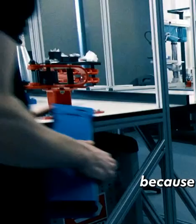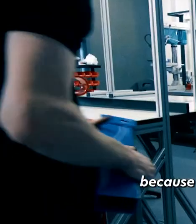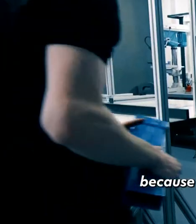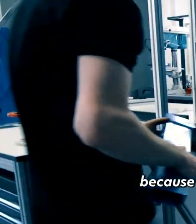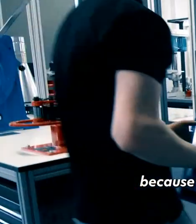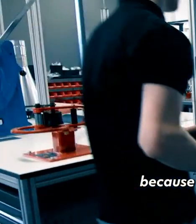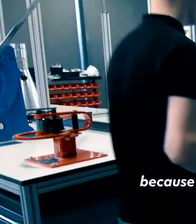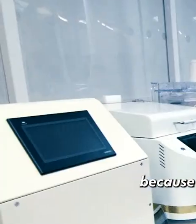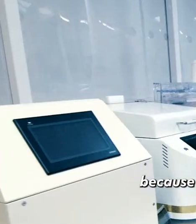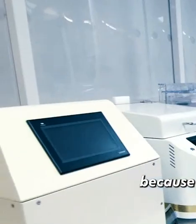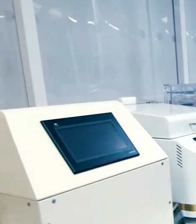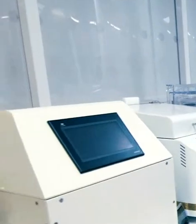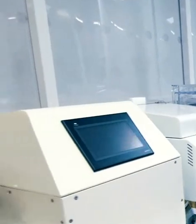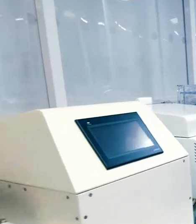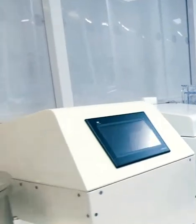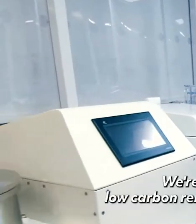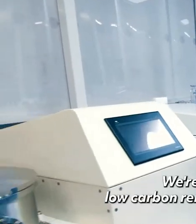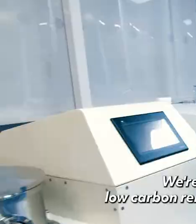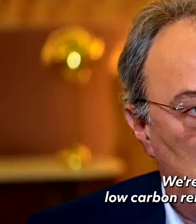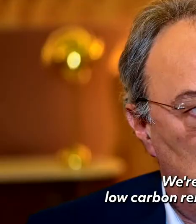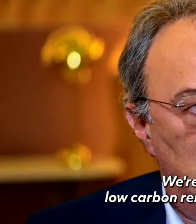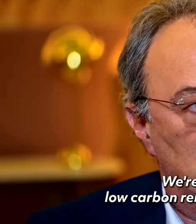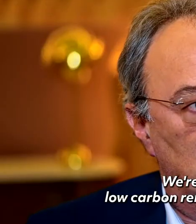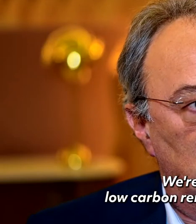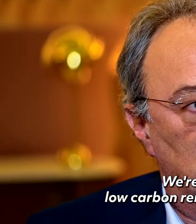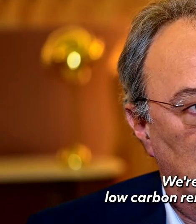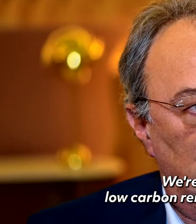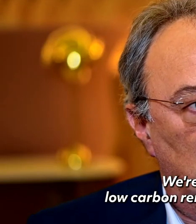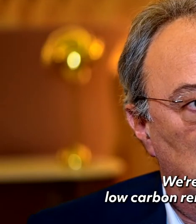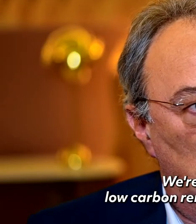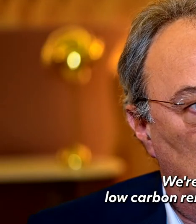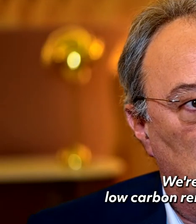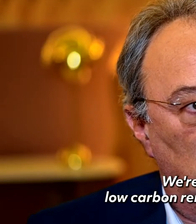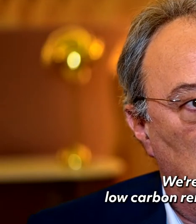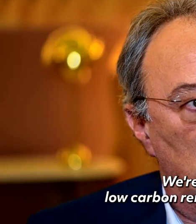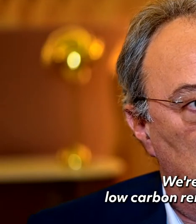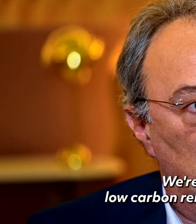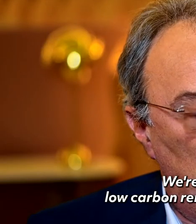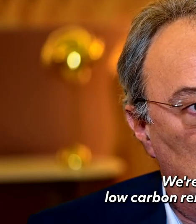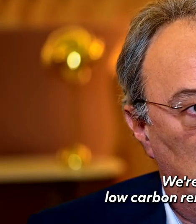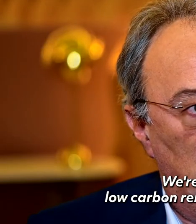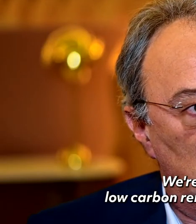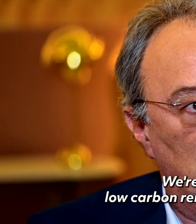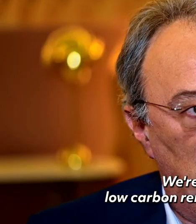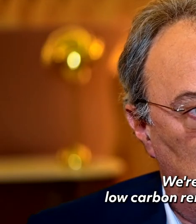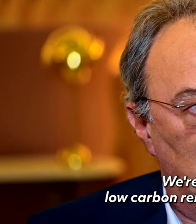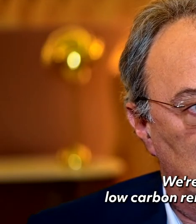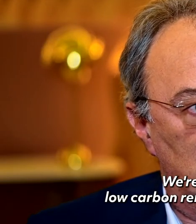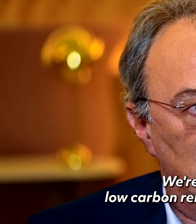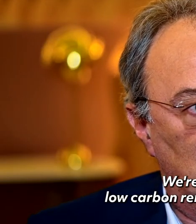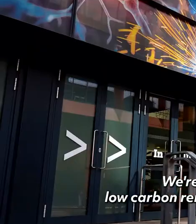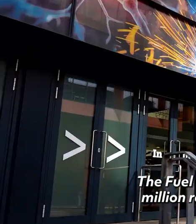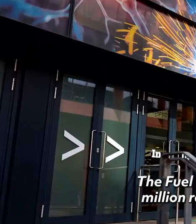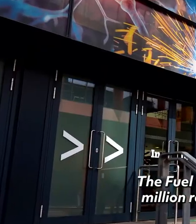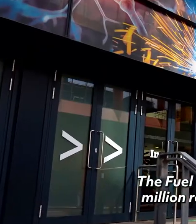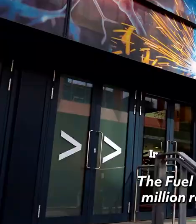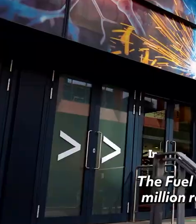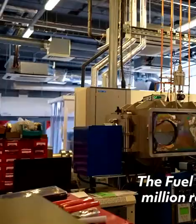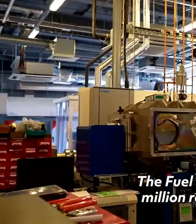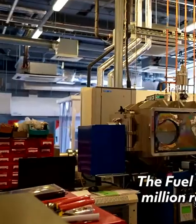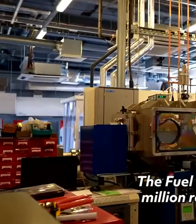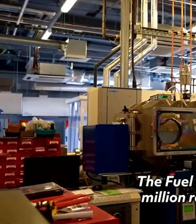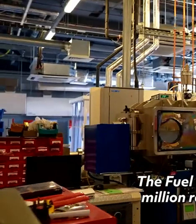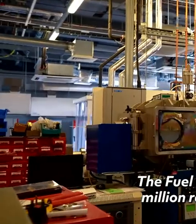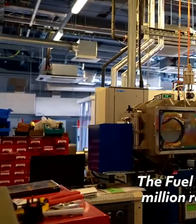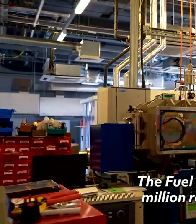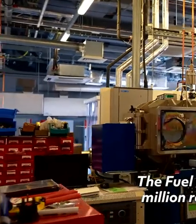together partners from across the city. We're also trying to deliver more low-carbon renewable energy here within the city. Now, the Fuel Cell Centre